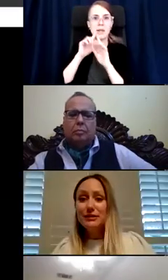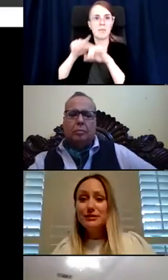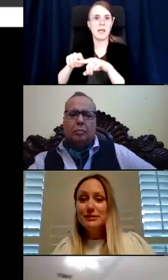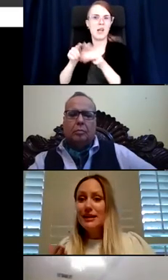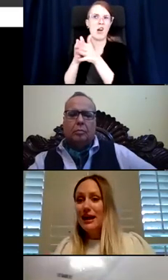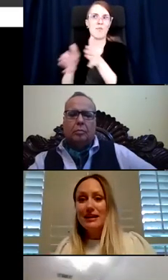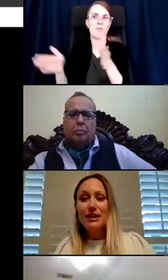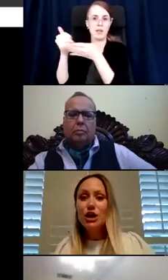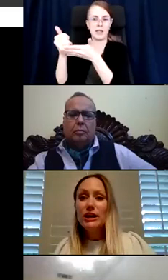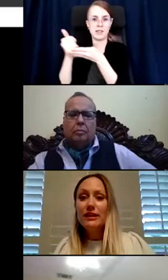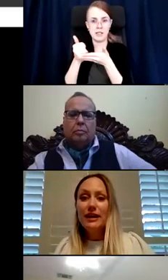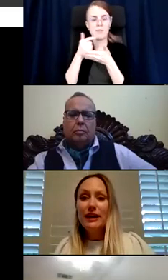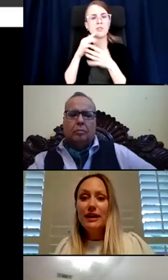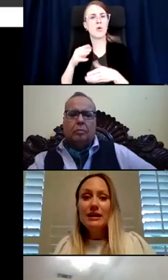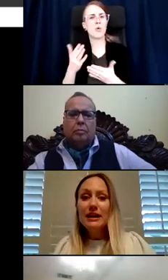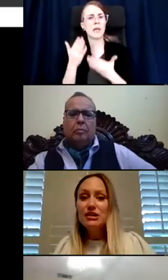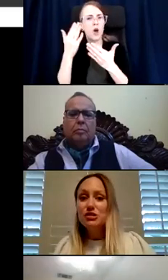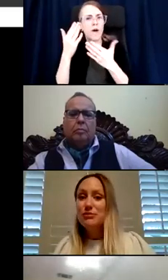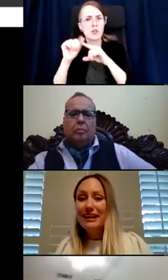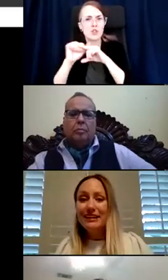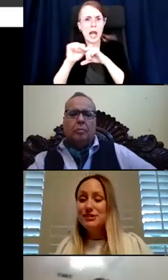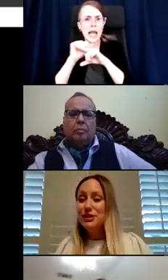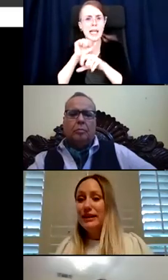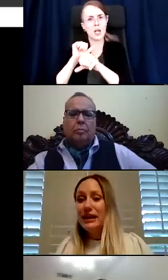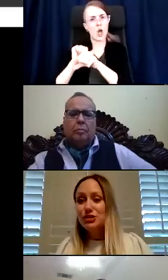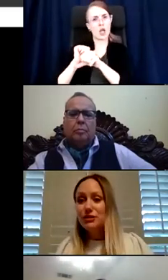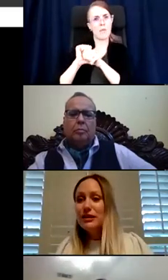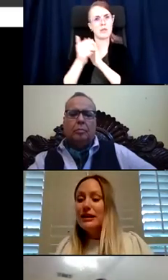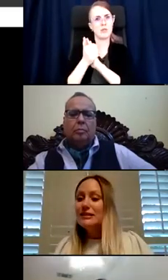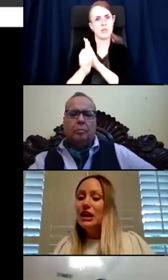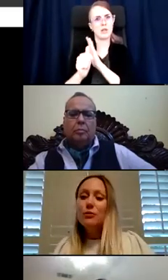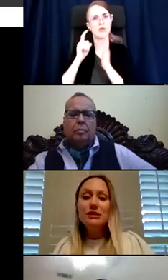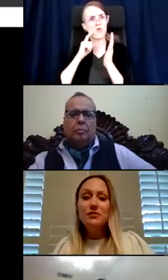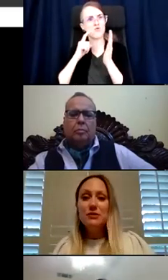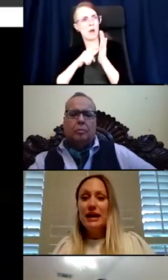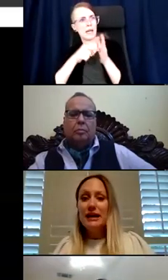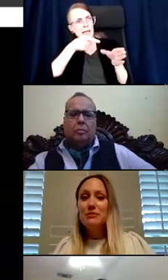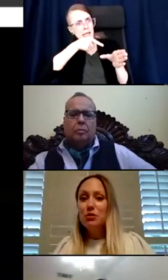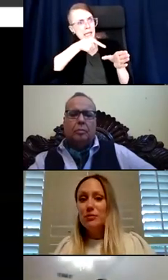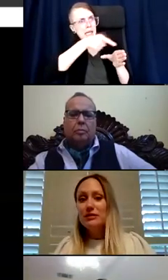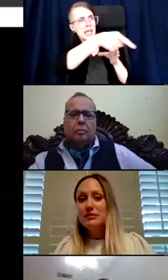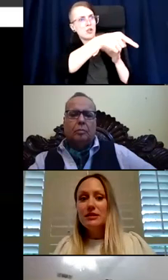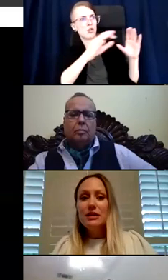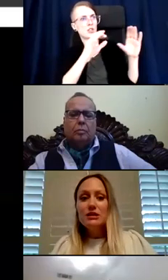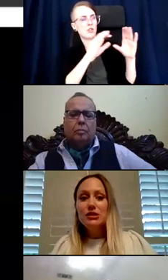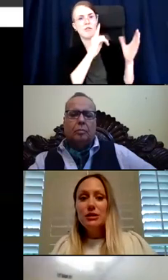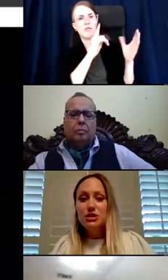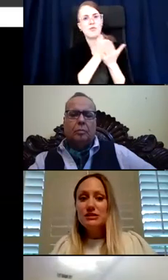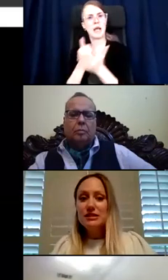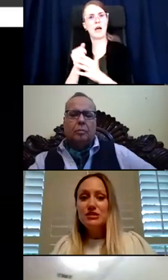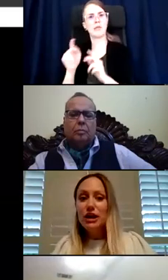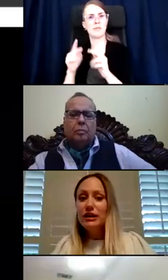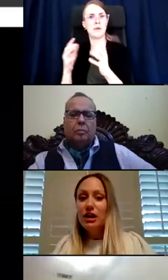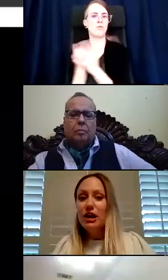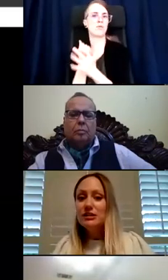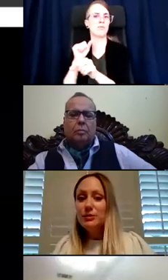occupational skills, earning that industry recognized certification to help these folks gain employment. So as you